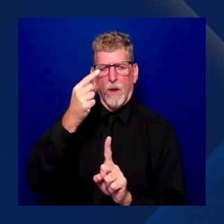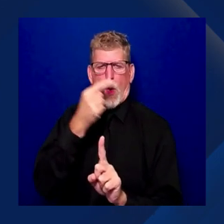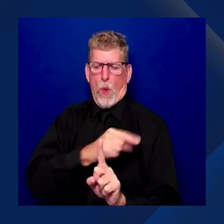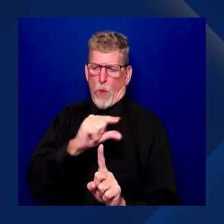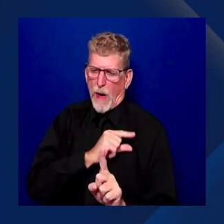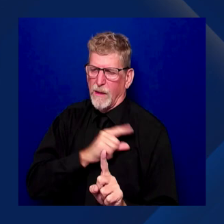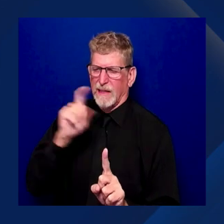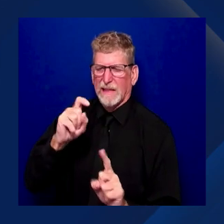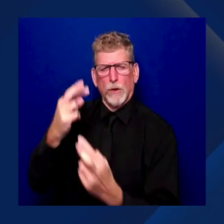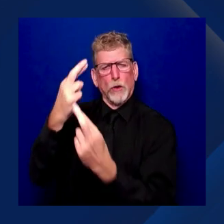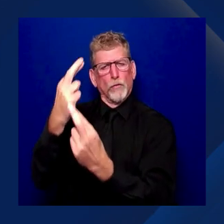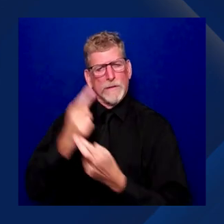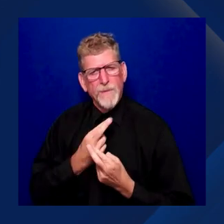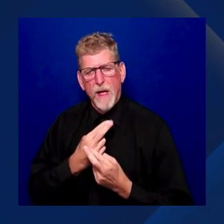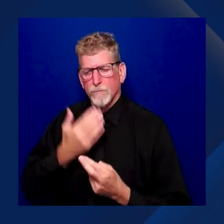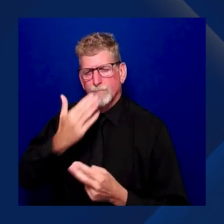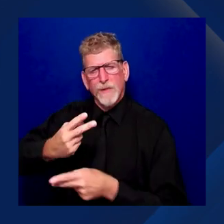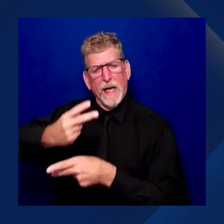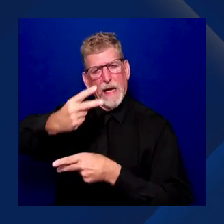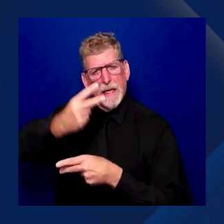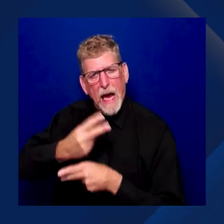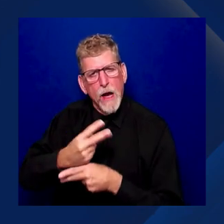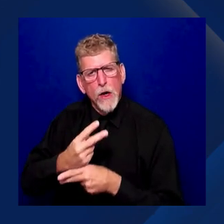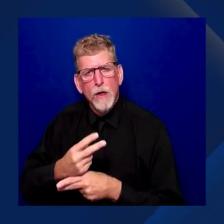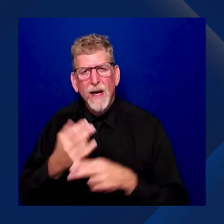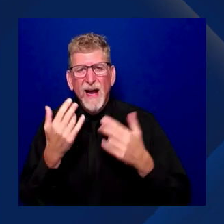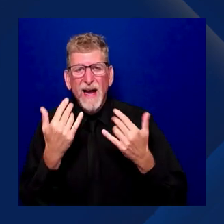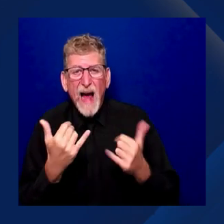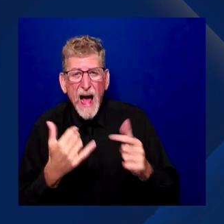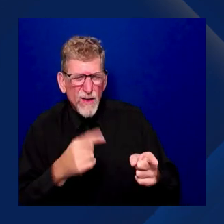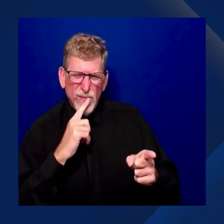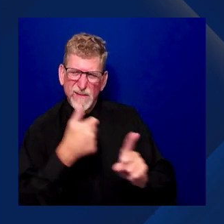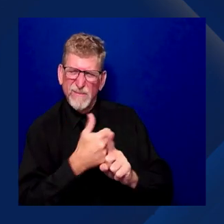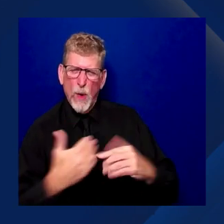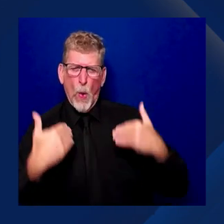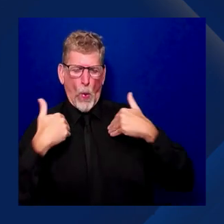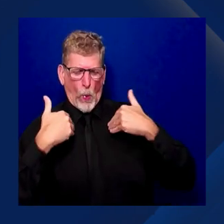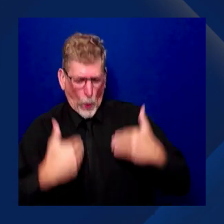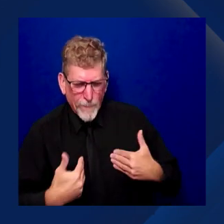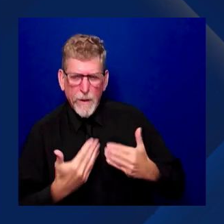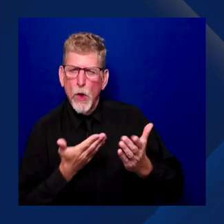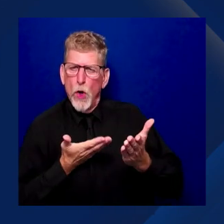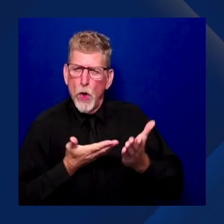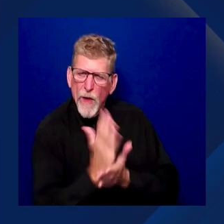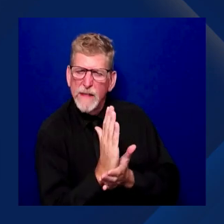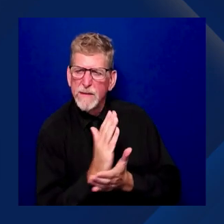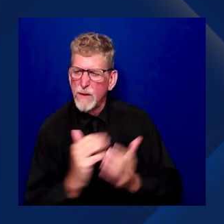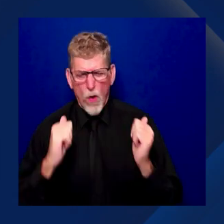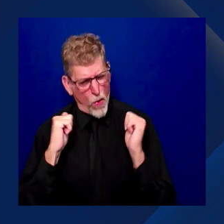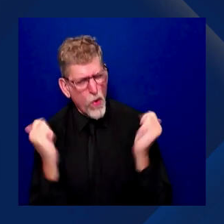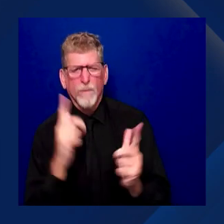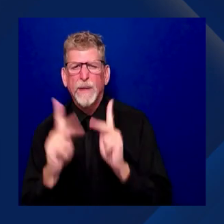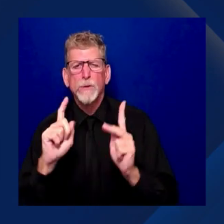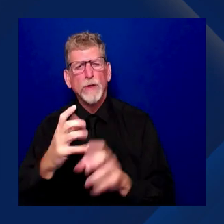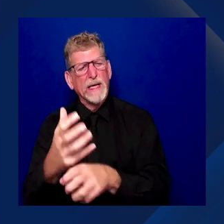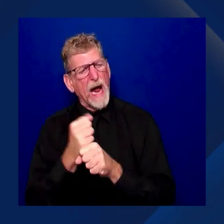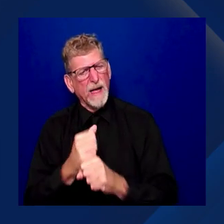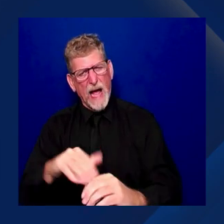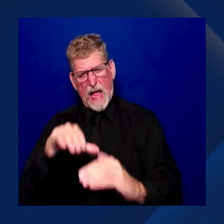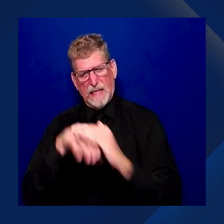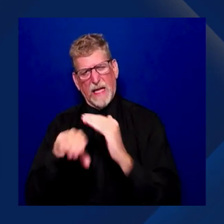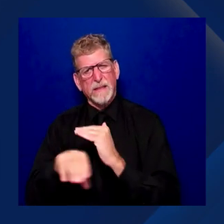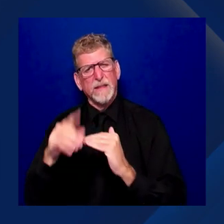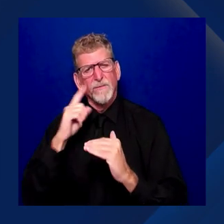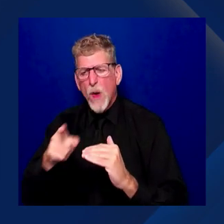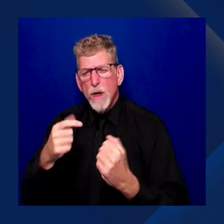deserves access to care, resources, and support that helps them to not only survive, but thrive. Here in the U.S.,